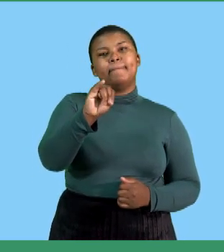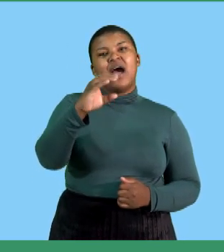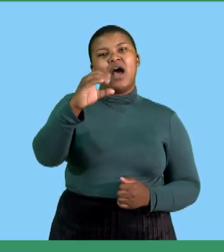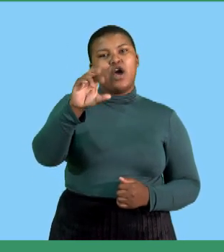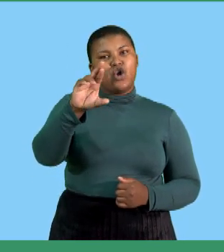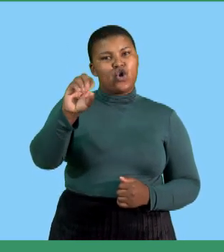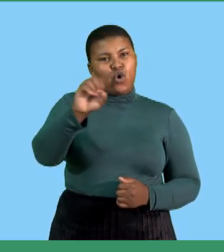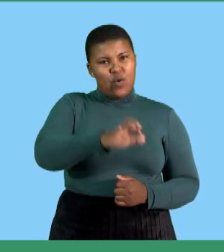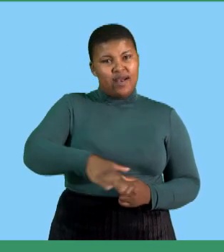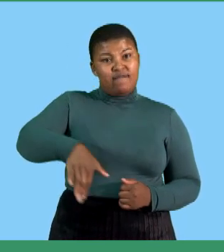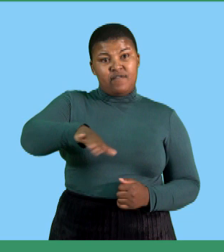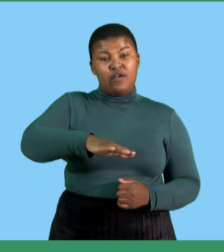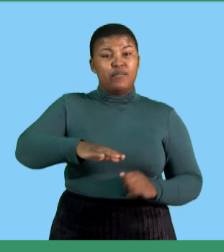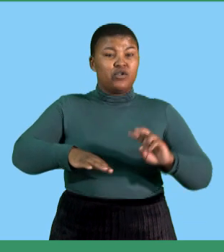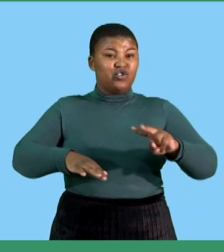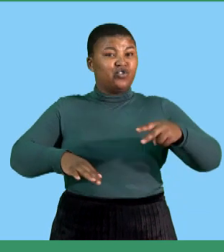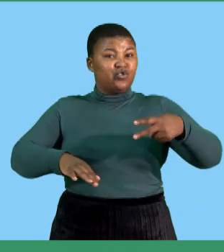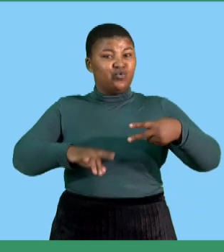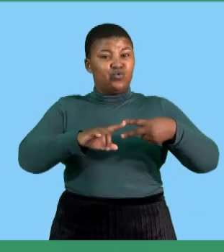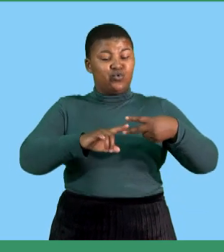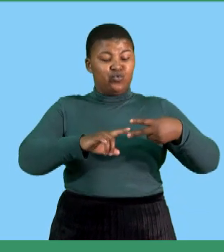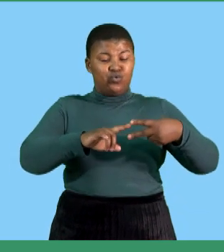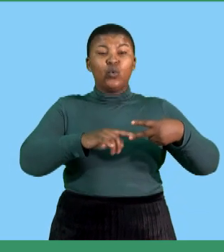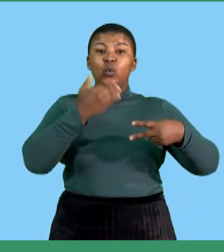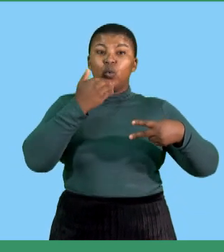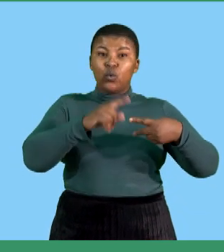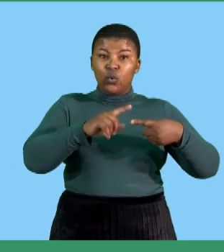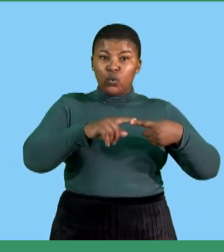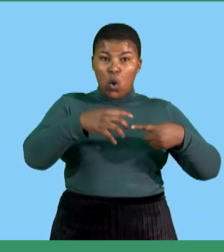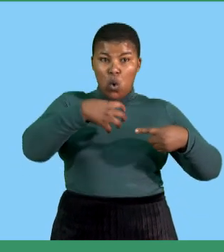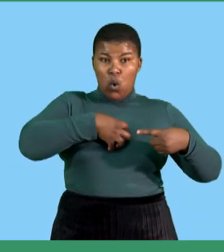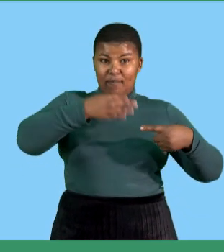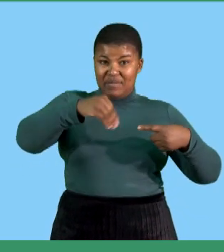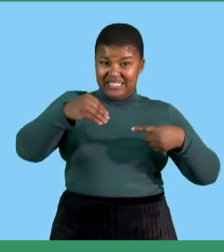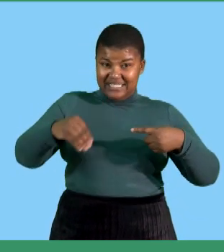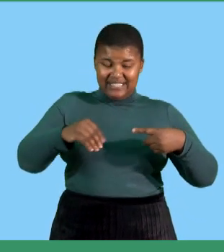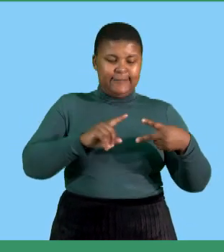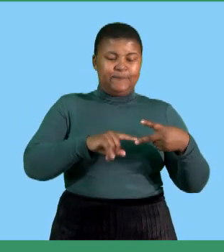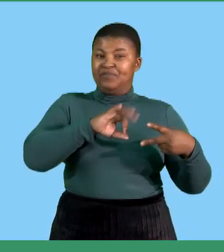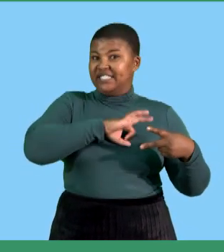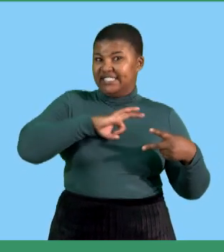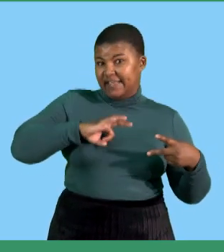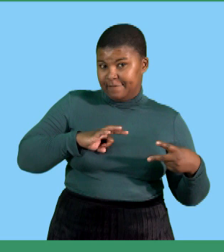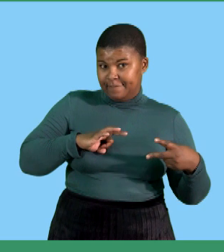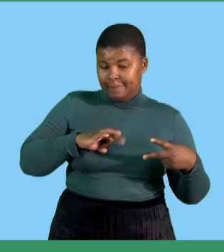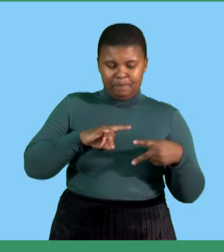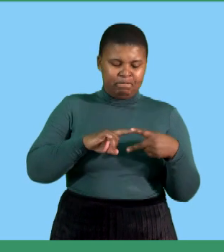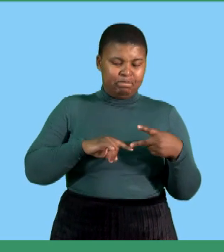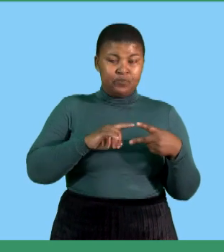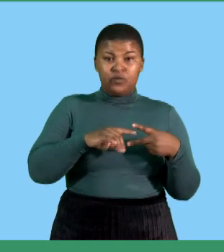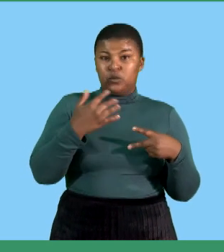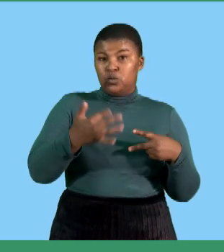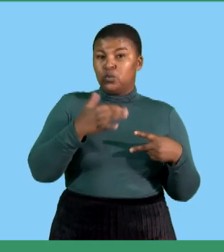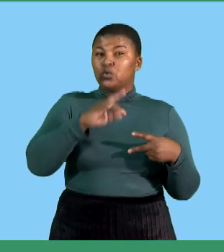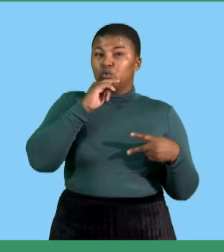two main characters, and those are the employees and the employers. And they also